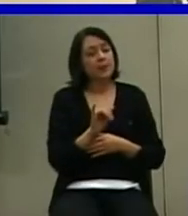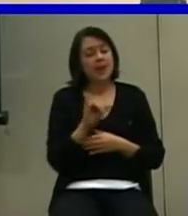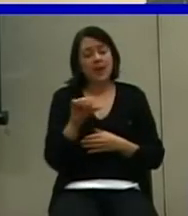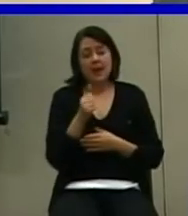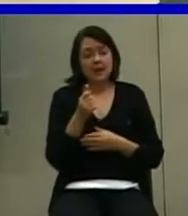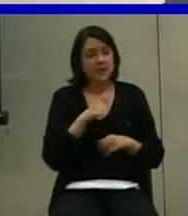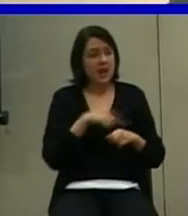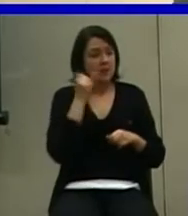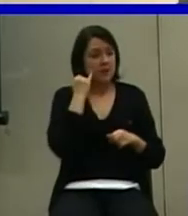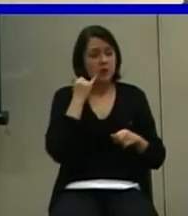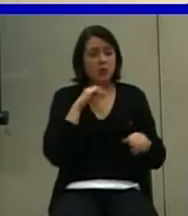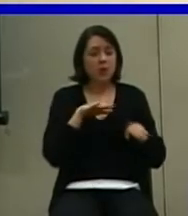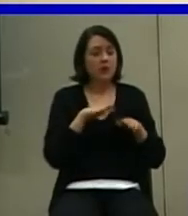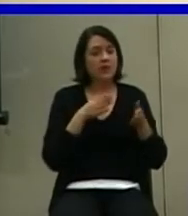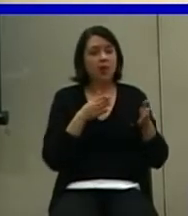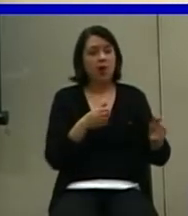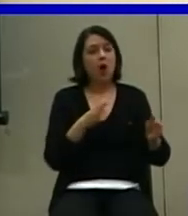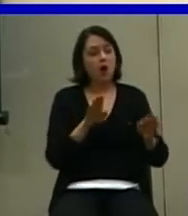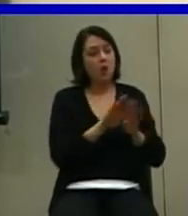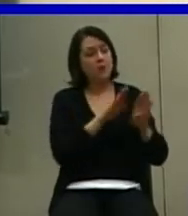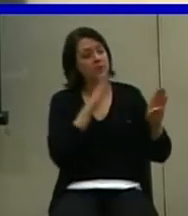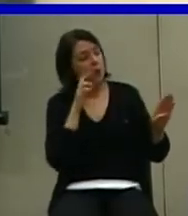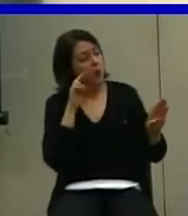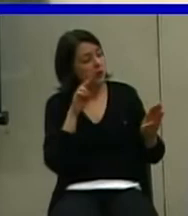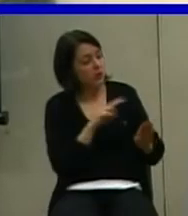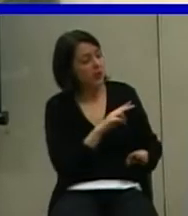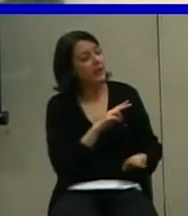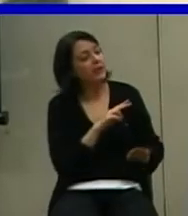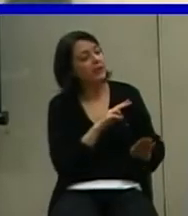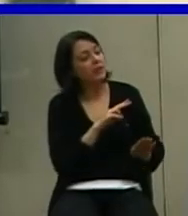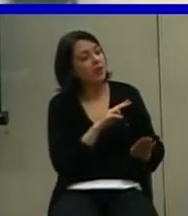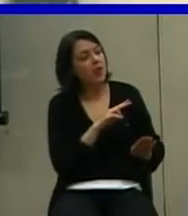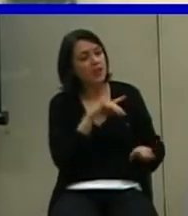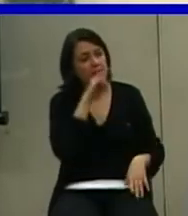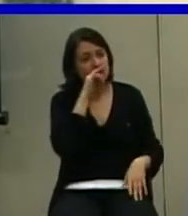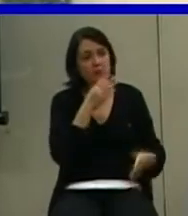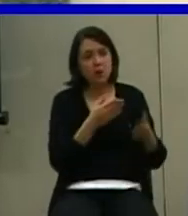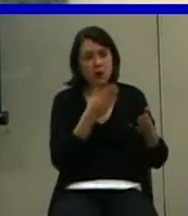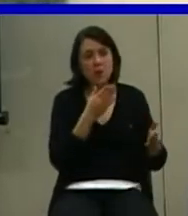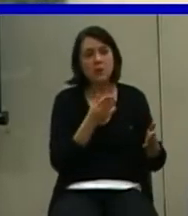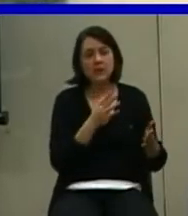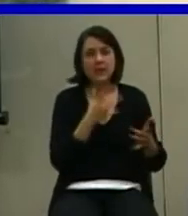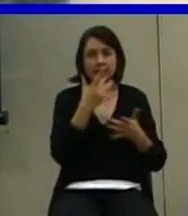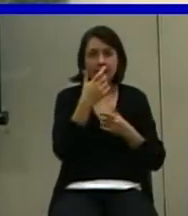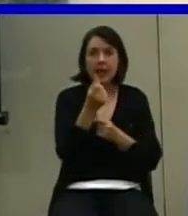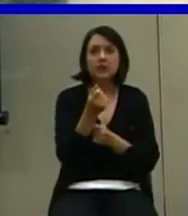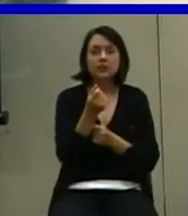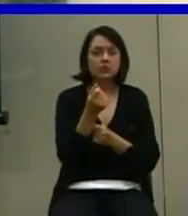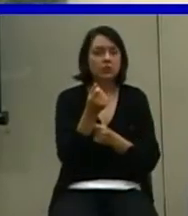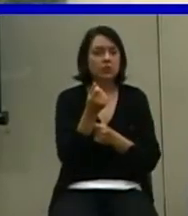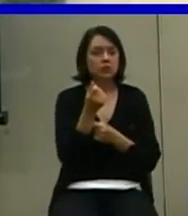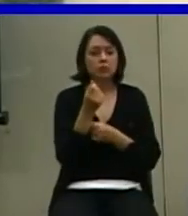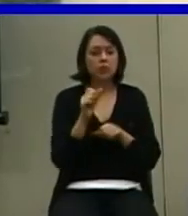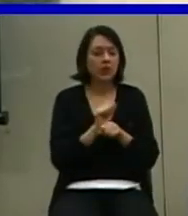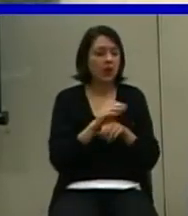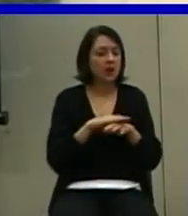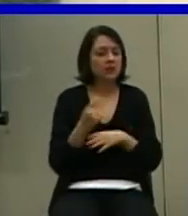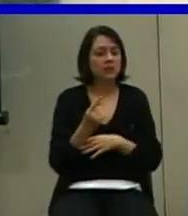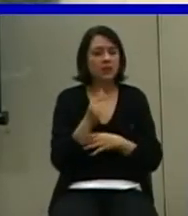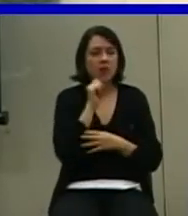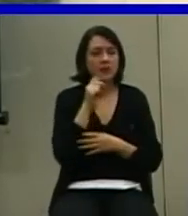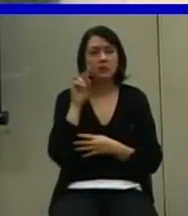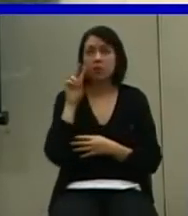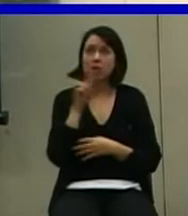given time, if you walk down the hall and open the door, surprise, and look in there, the kids are probably engaged in something. Not wandering